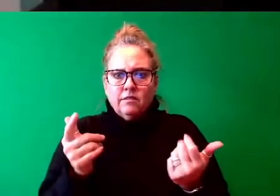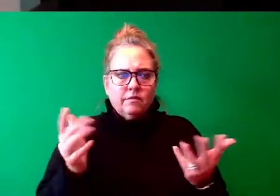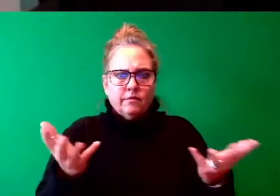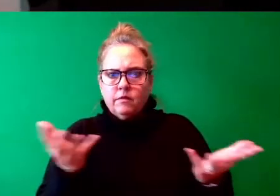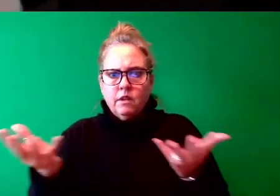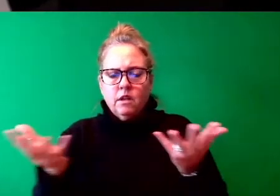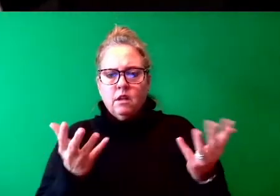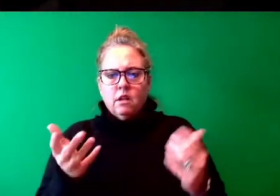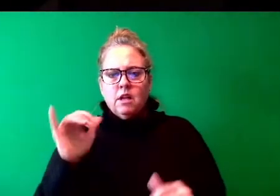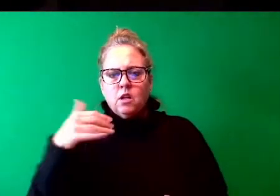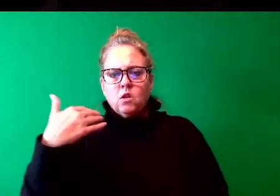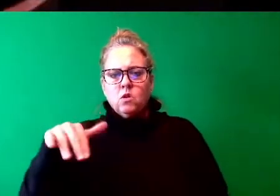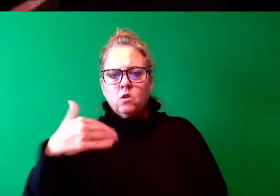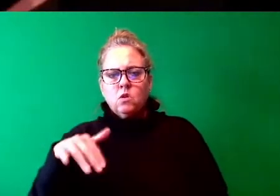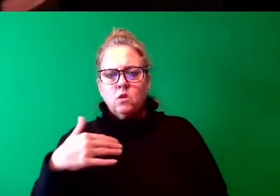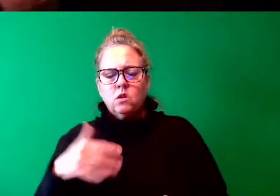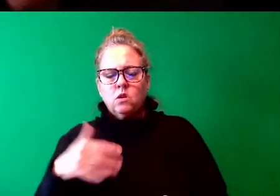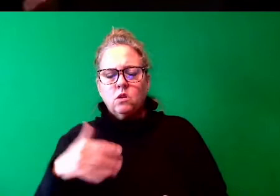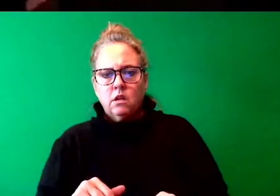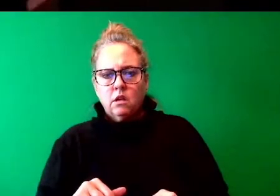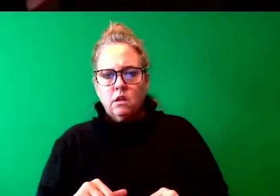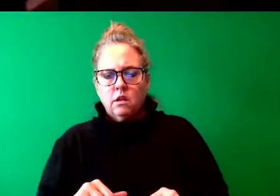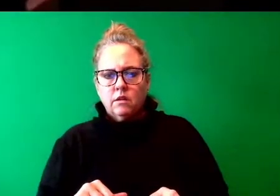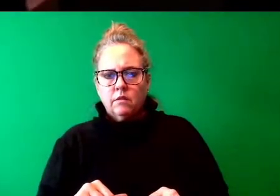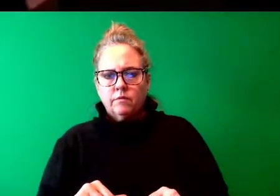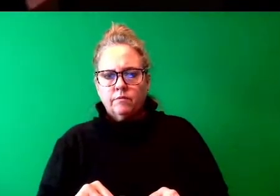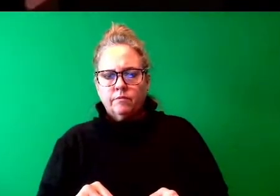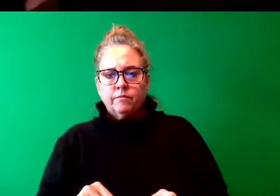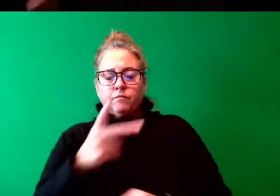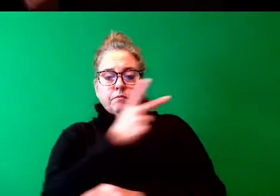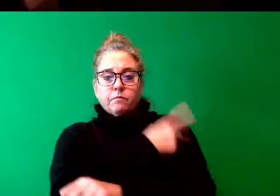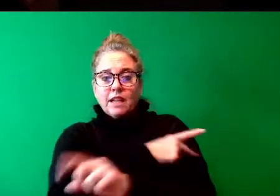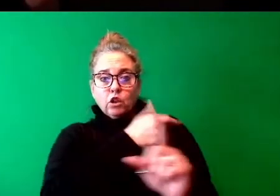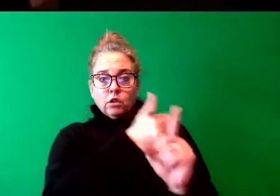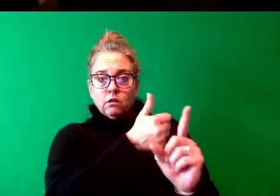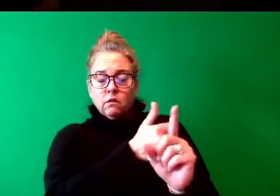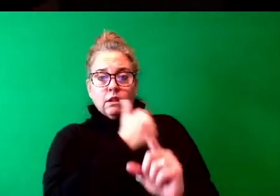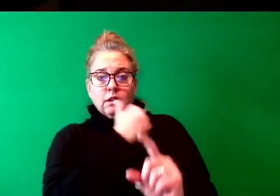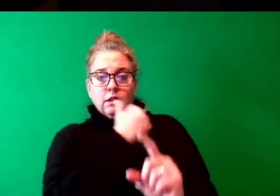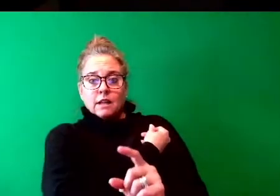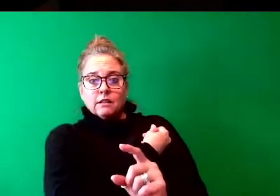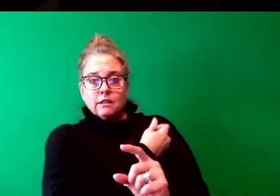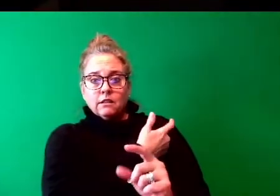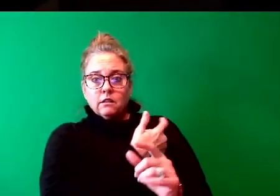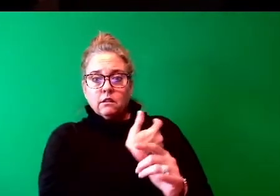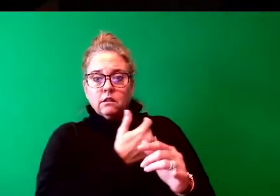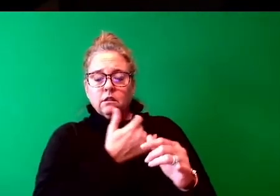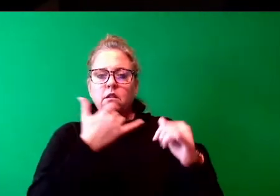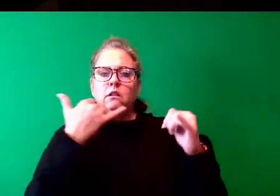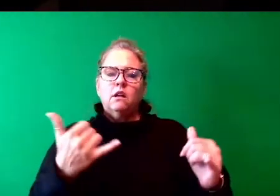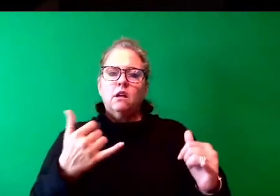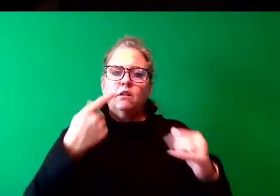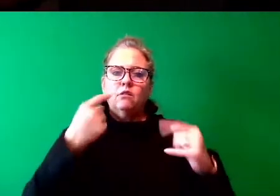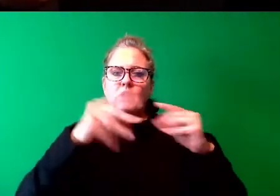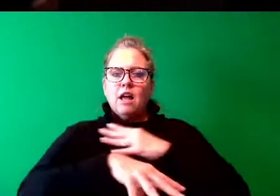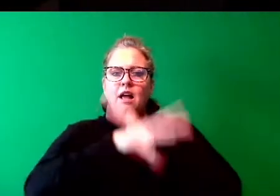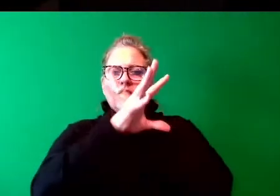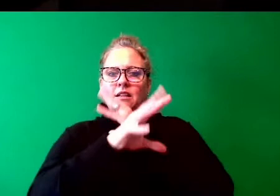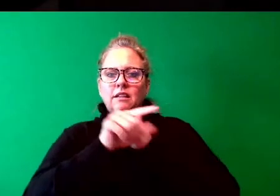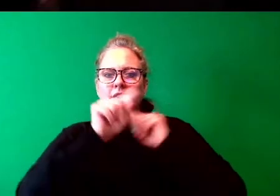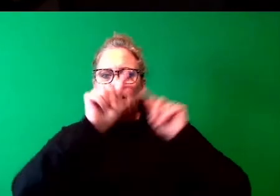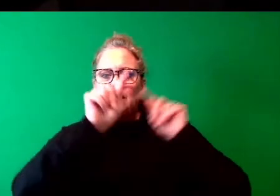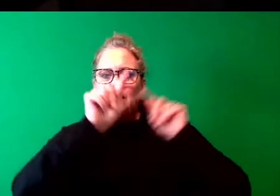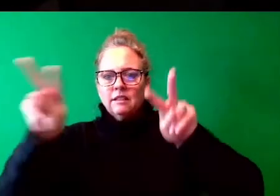hospitalizations, and particularly in patients who are unvaccinated. And then working on some remote patient monitoring so that they